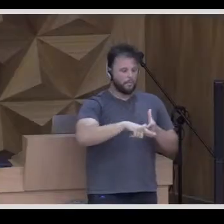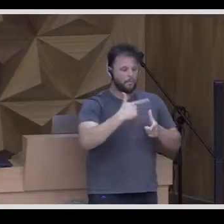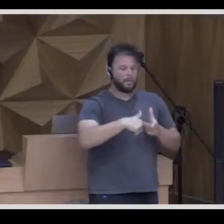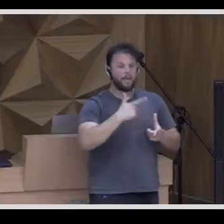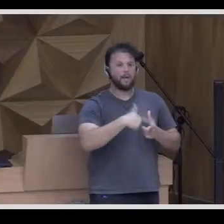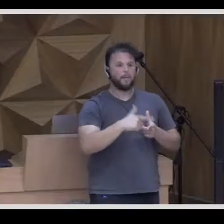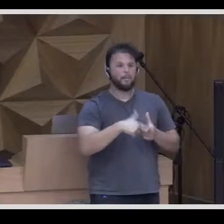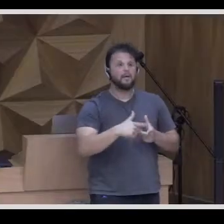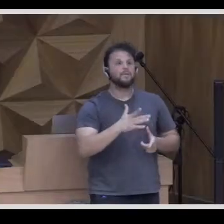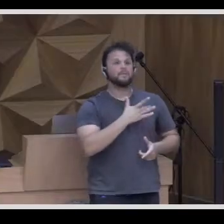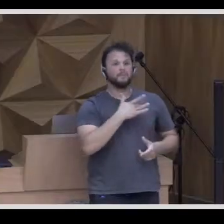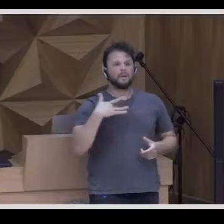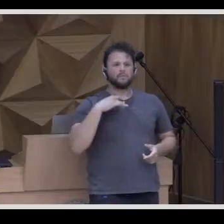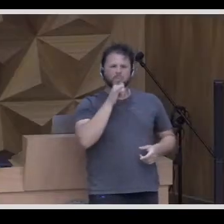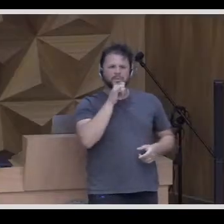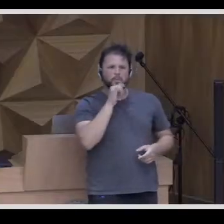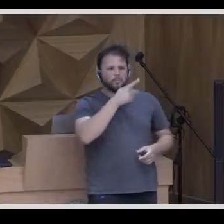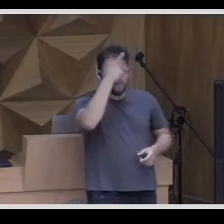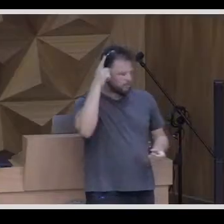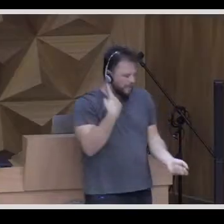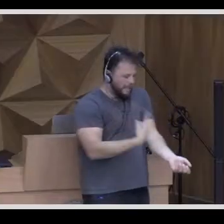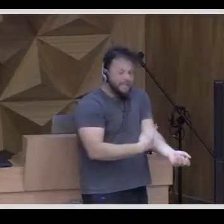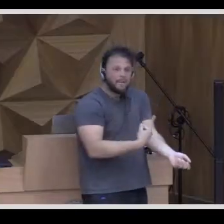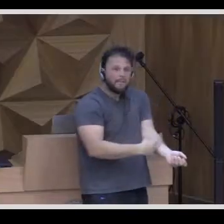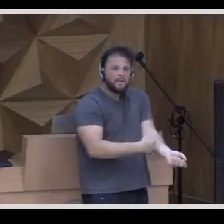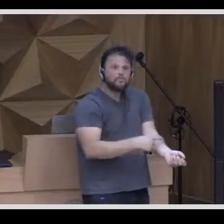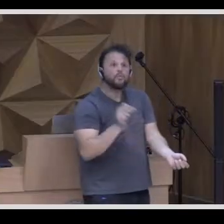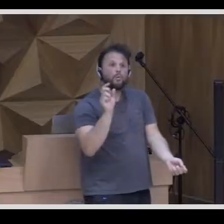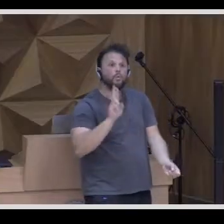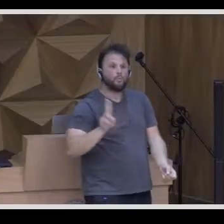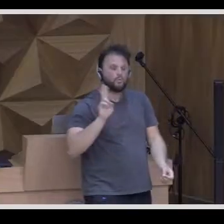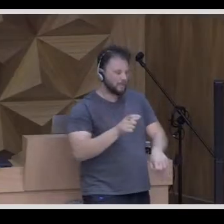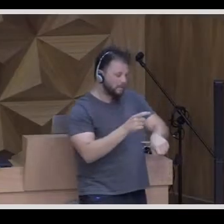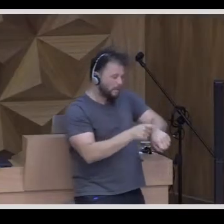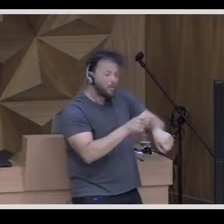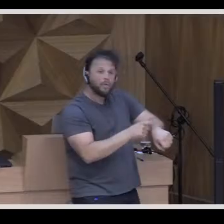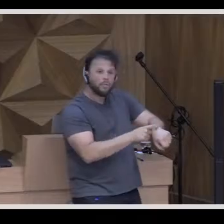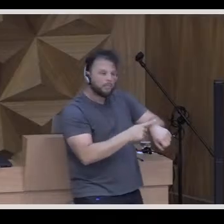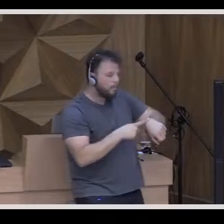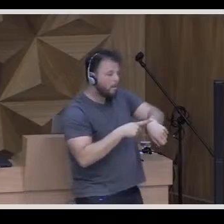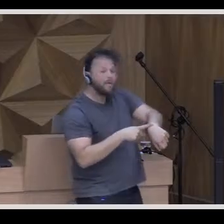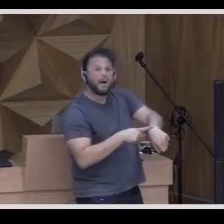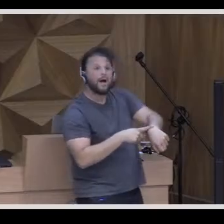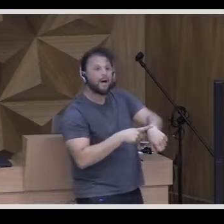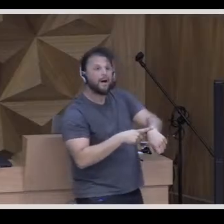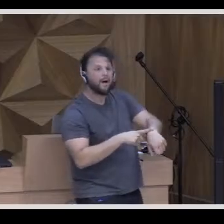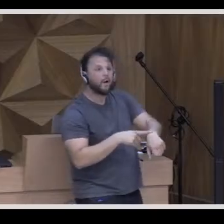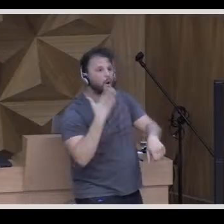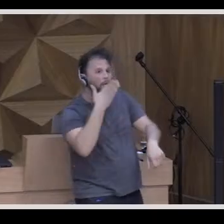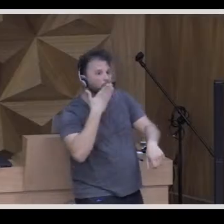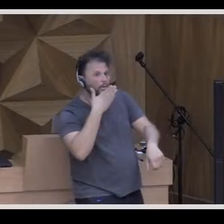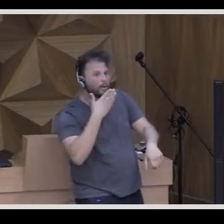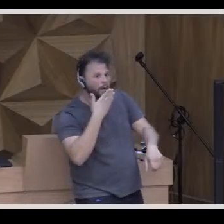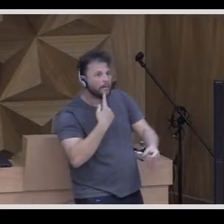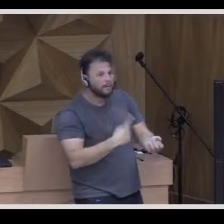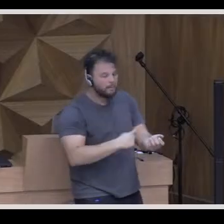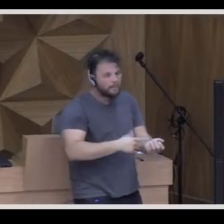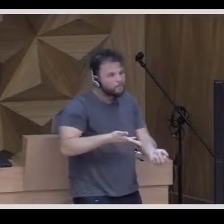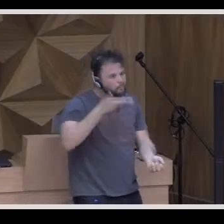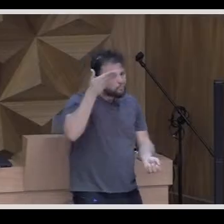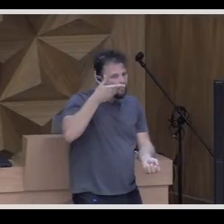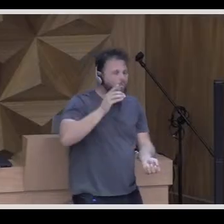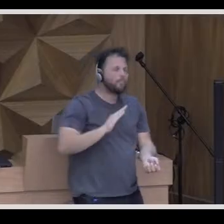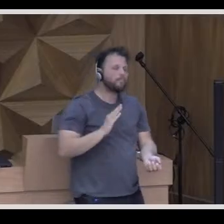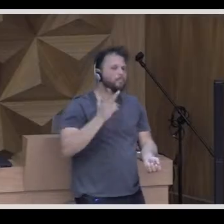quickly. And this was one of the things we found even when we were sort of working with the forestry guys, was that as soon as we were building something and starting to